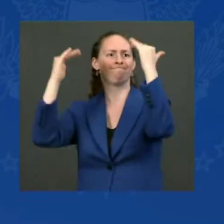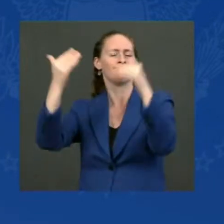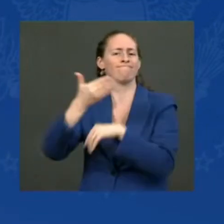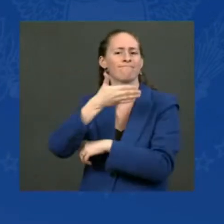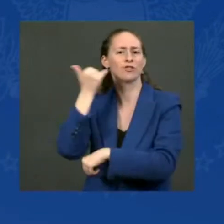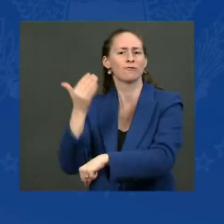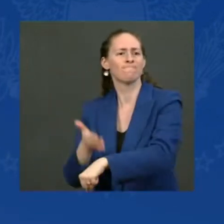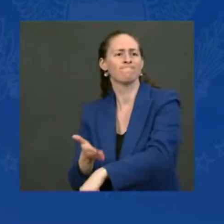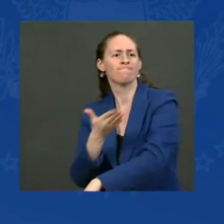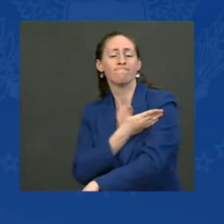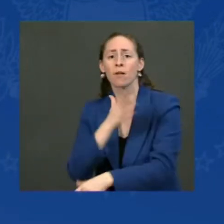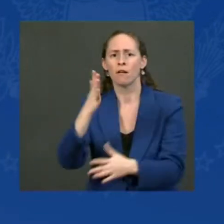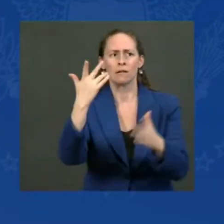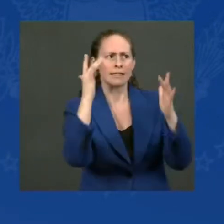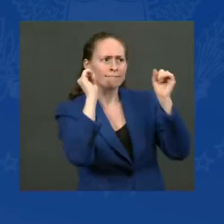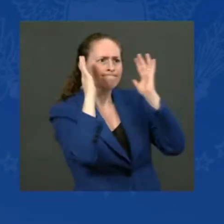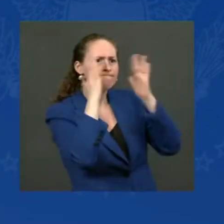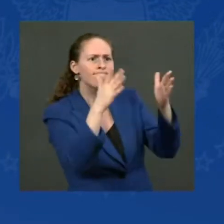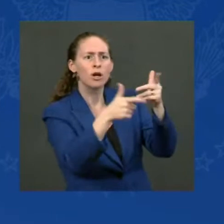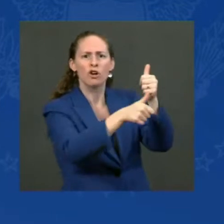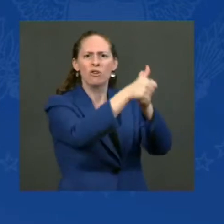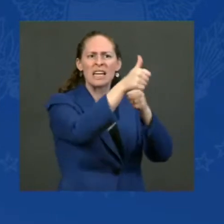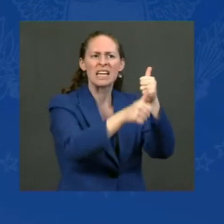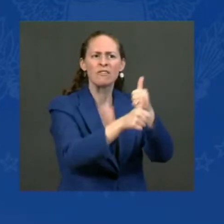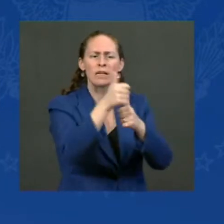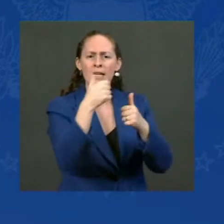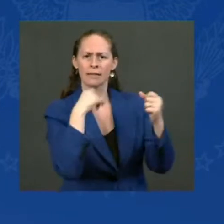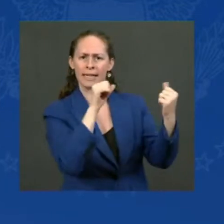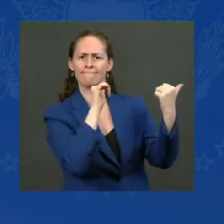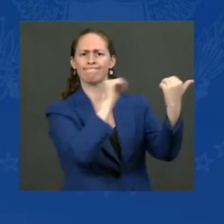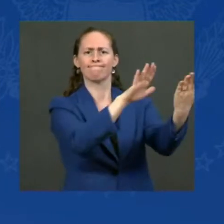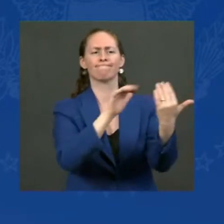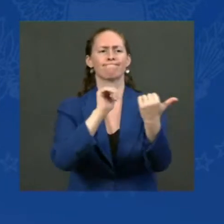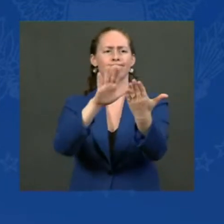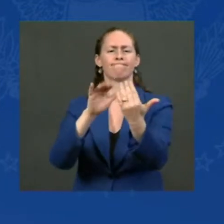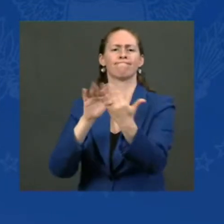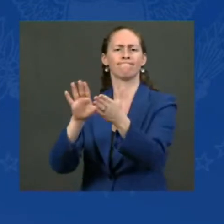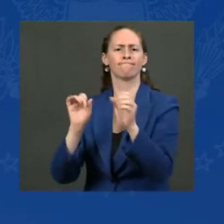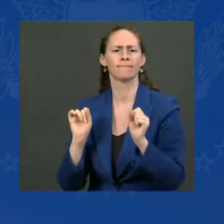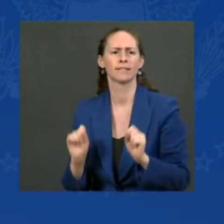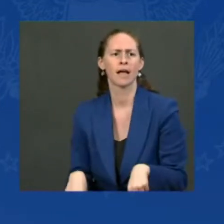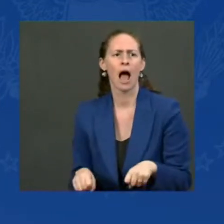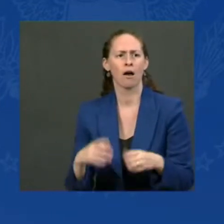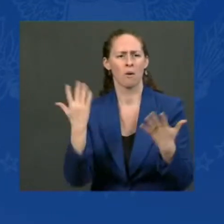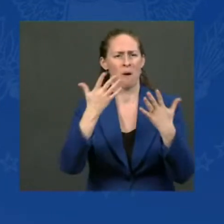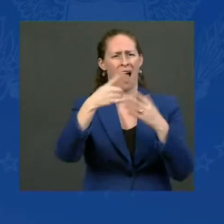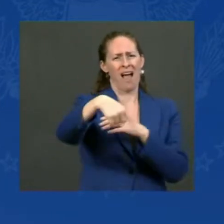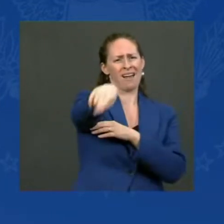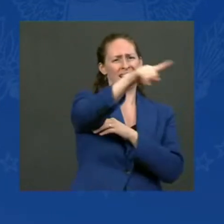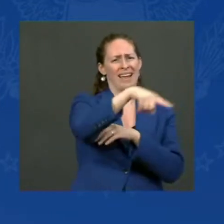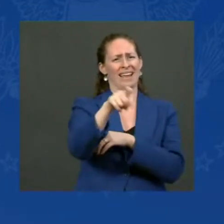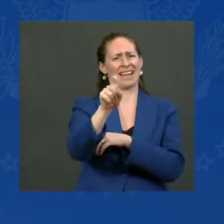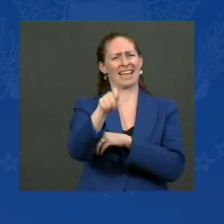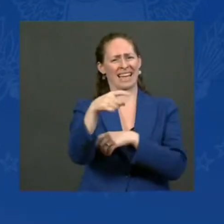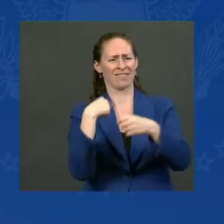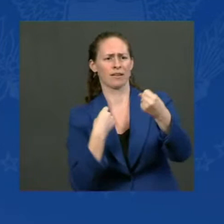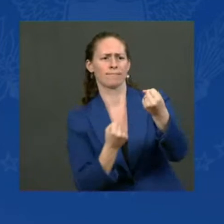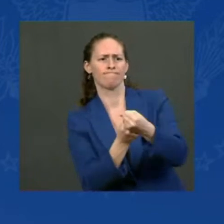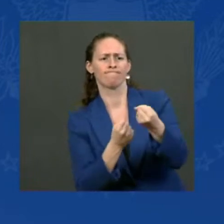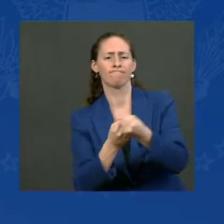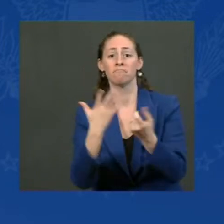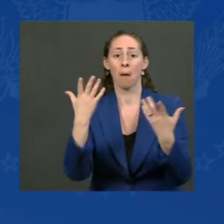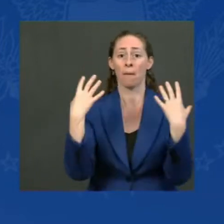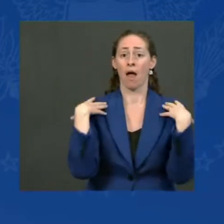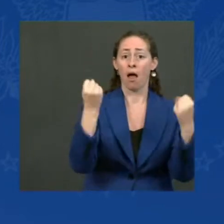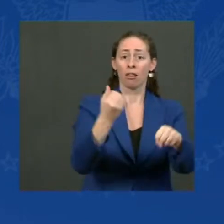African Union to the Organization of American States to focus on people's urgent needs for better health and